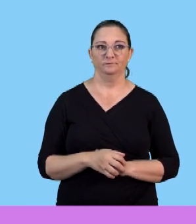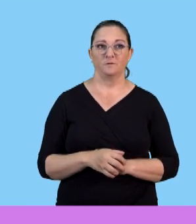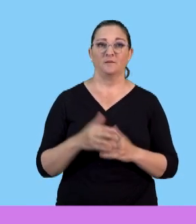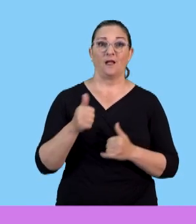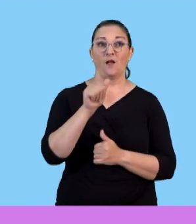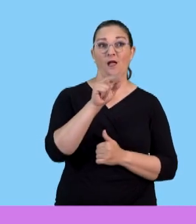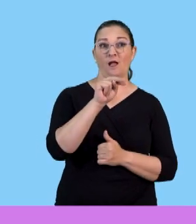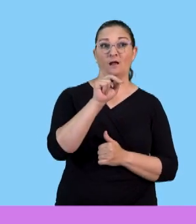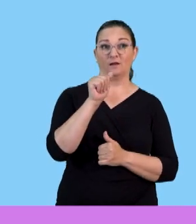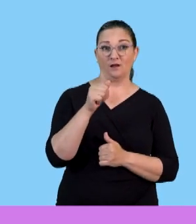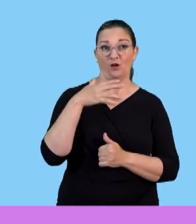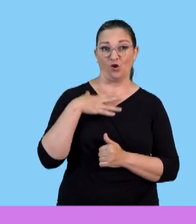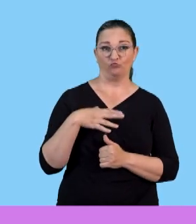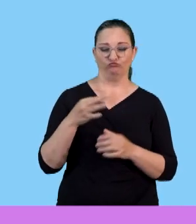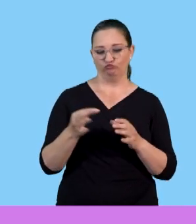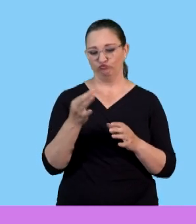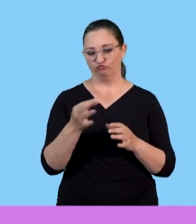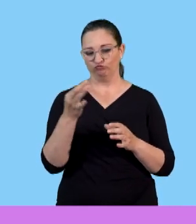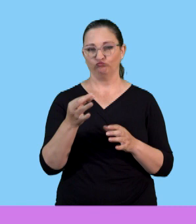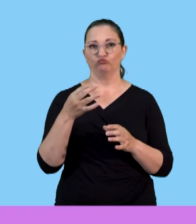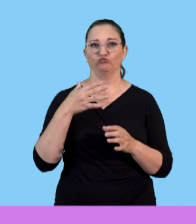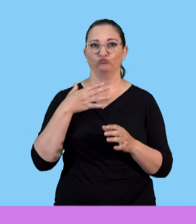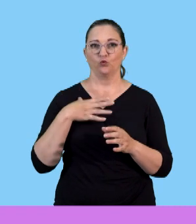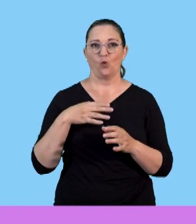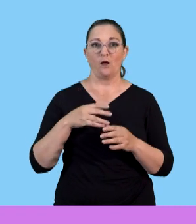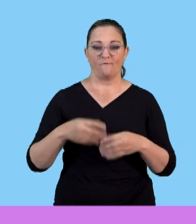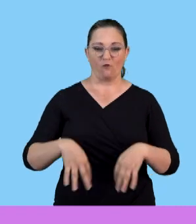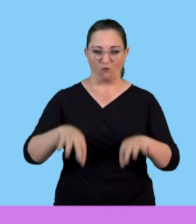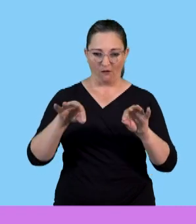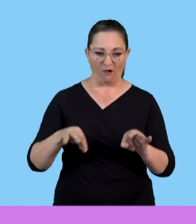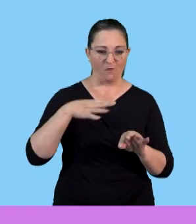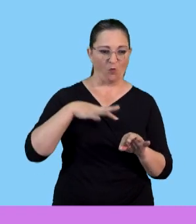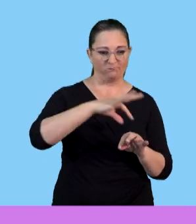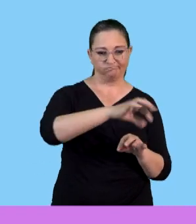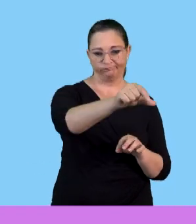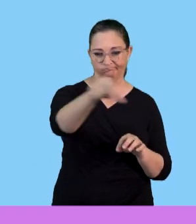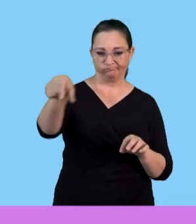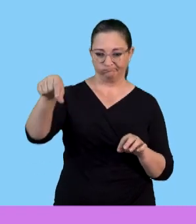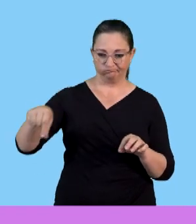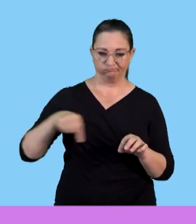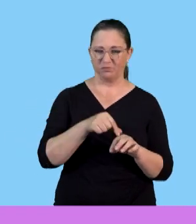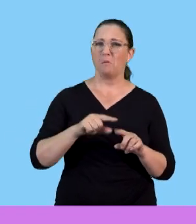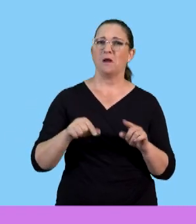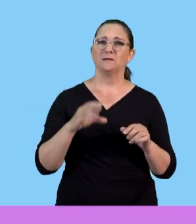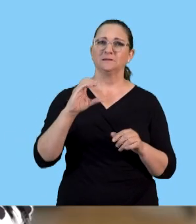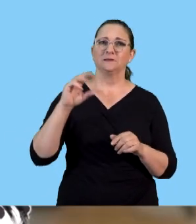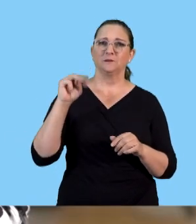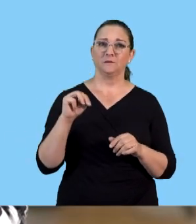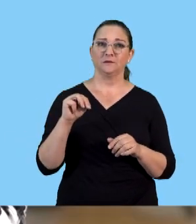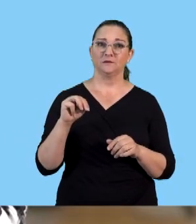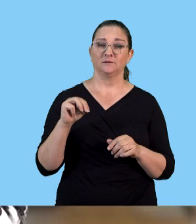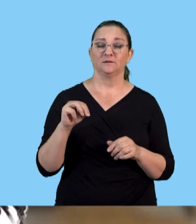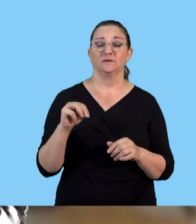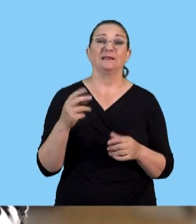Anna wants to sew a new ribbon around her carpet. How many centimeters of ribbon will she need? Now let's